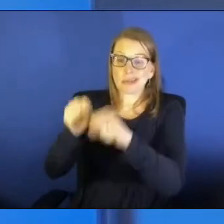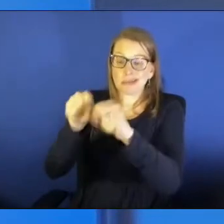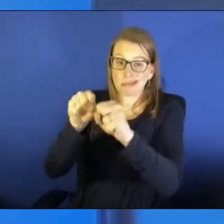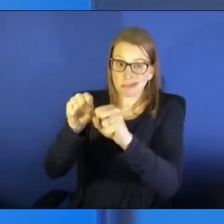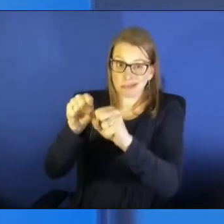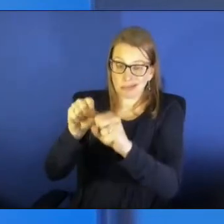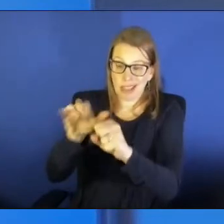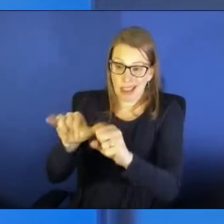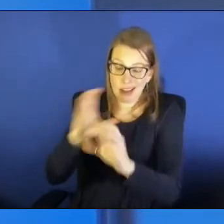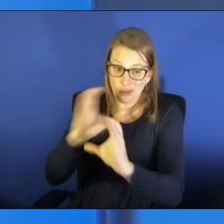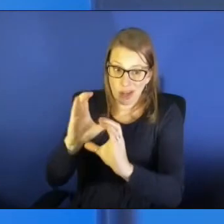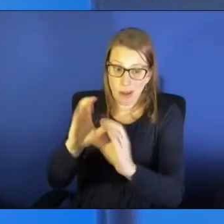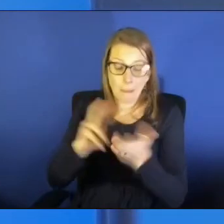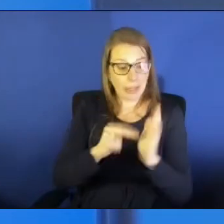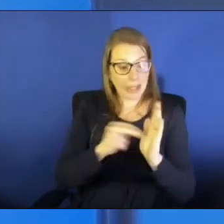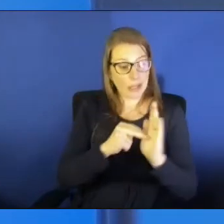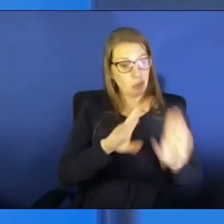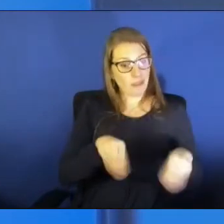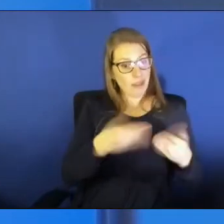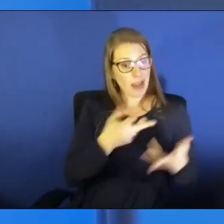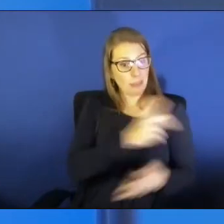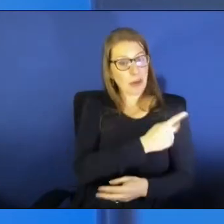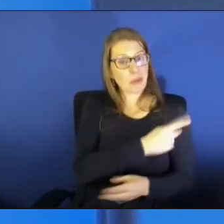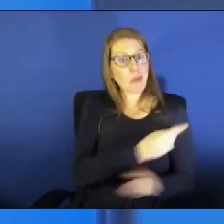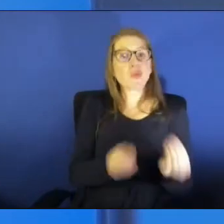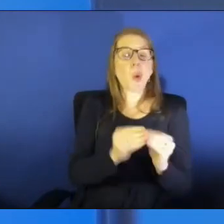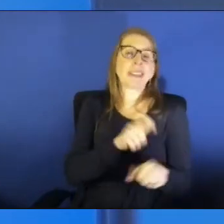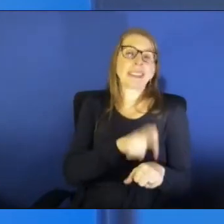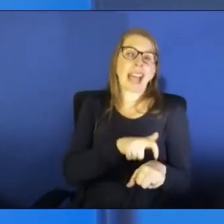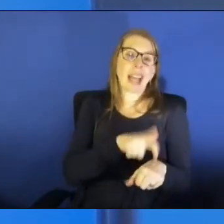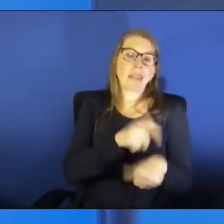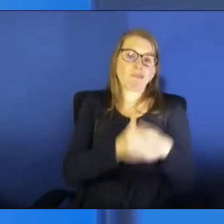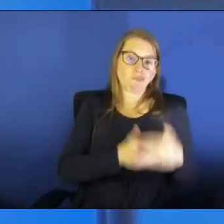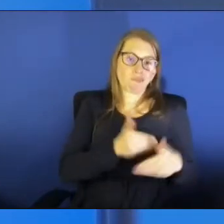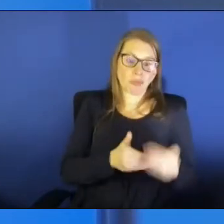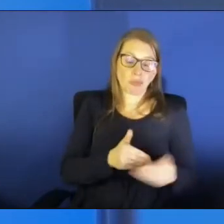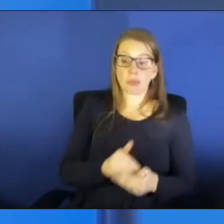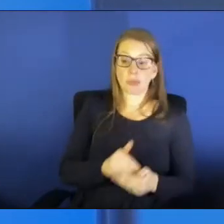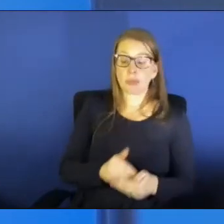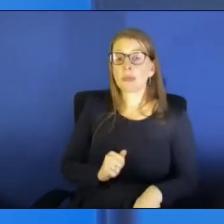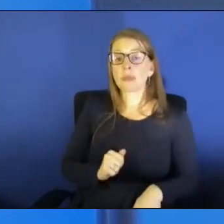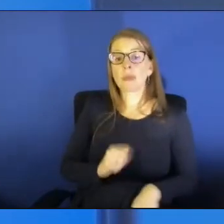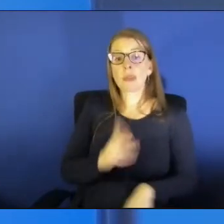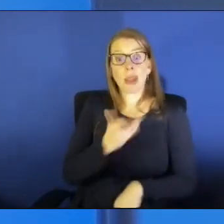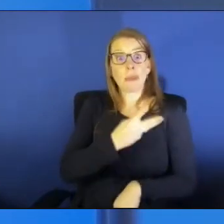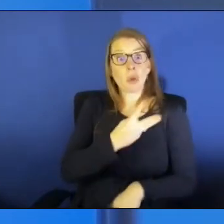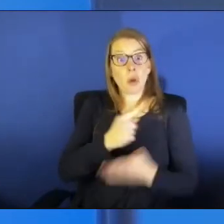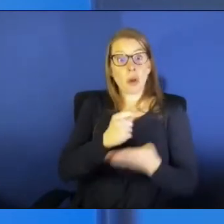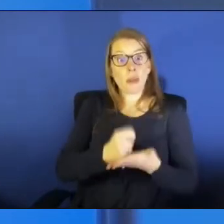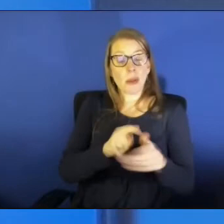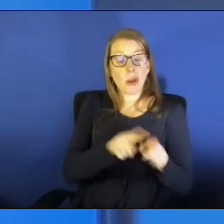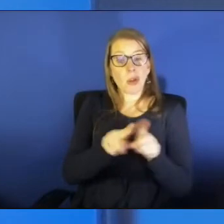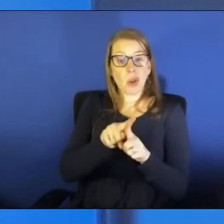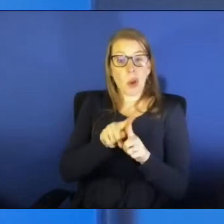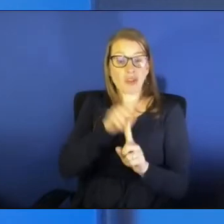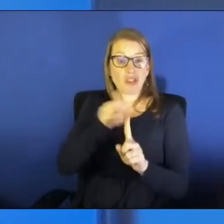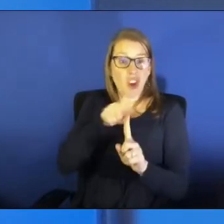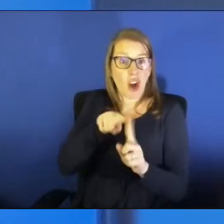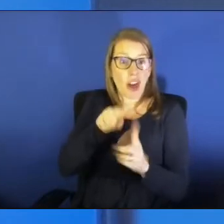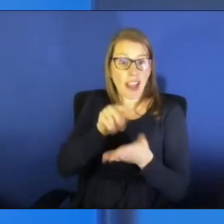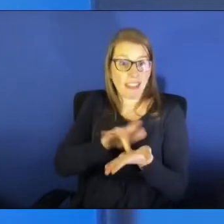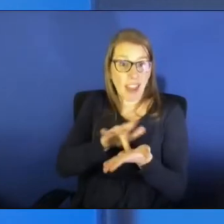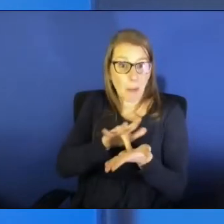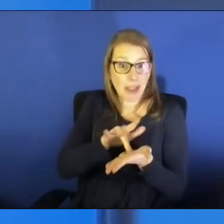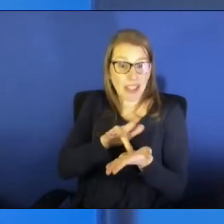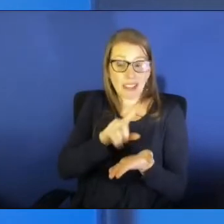again, it's not that these immunotherapies and the target therapies that we've been talking about, it's not that they're the only